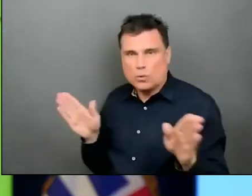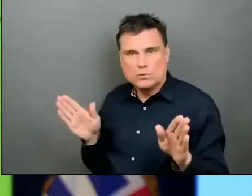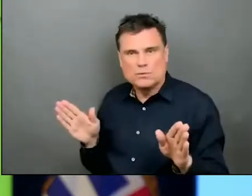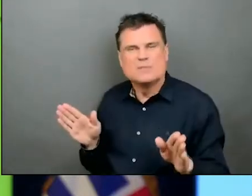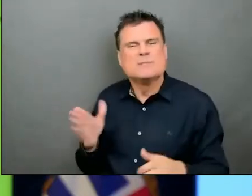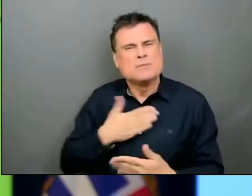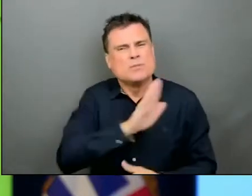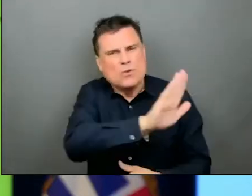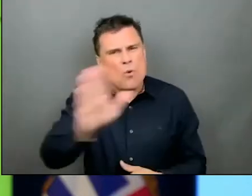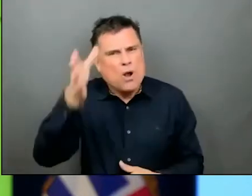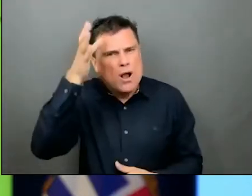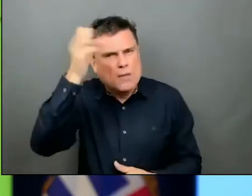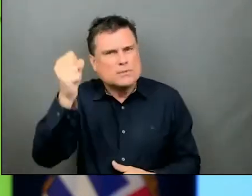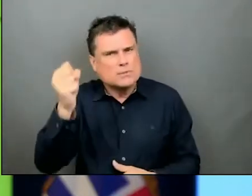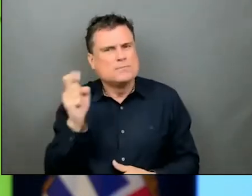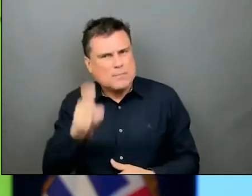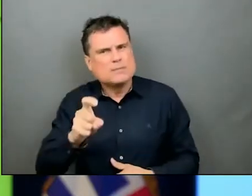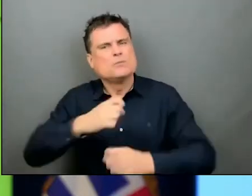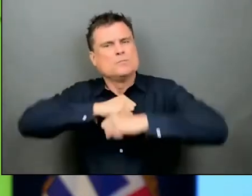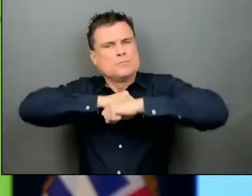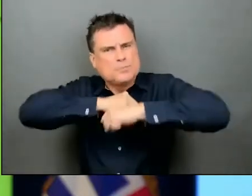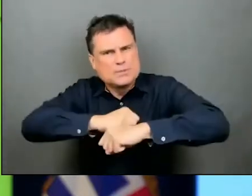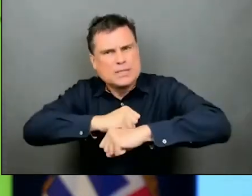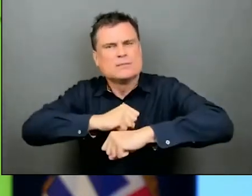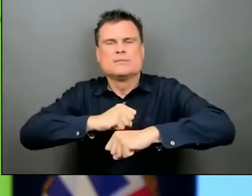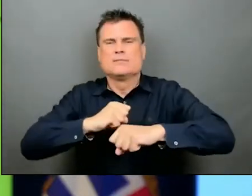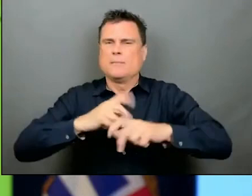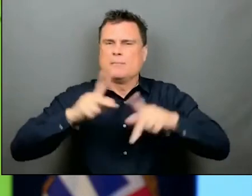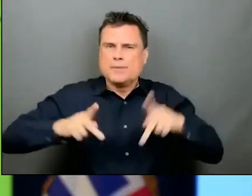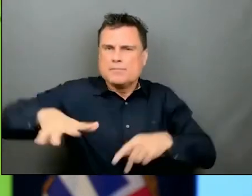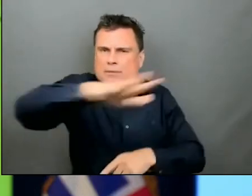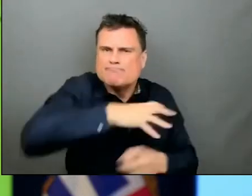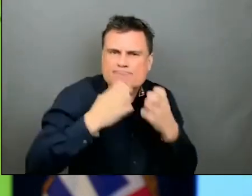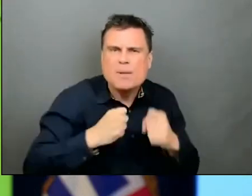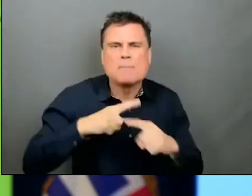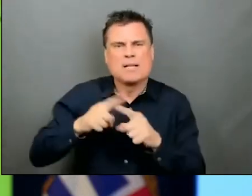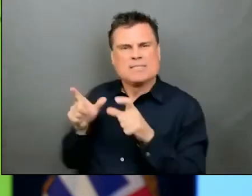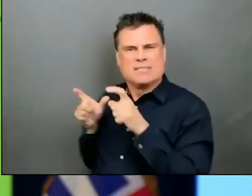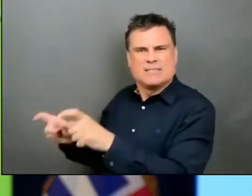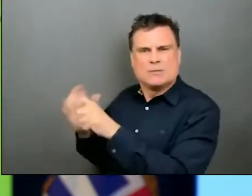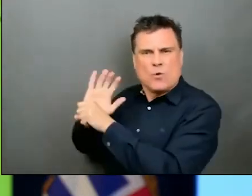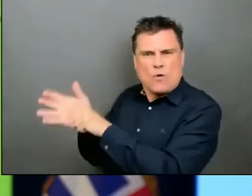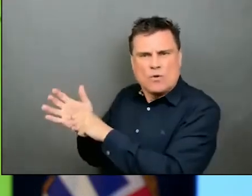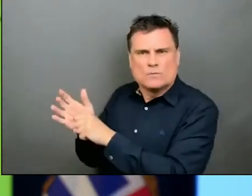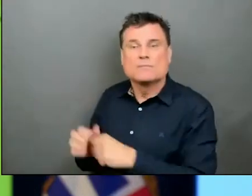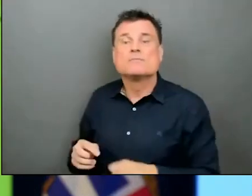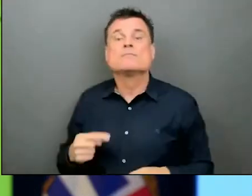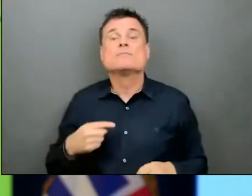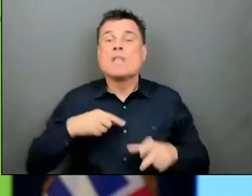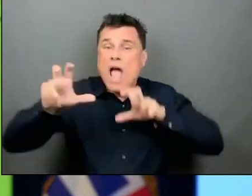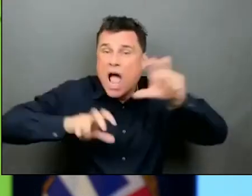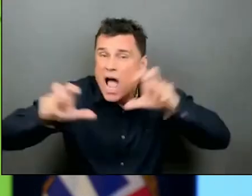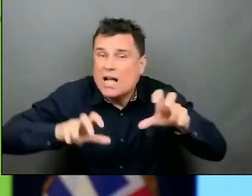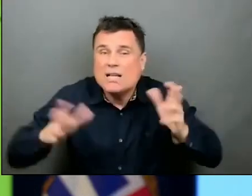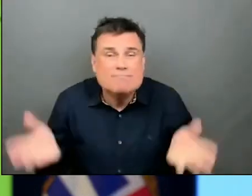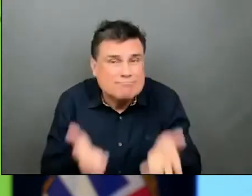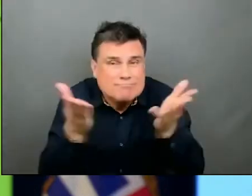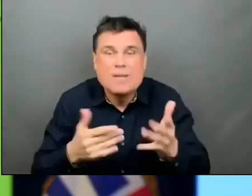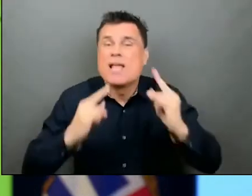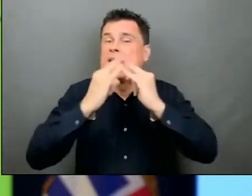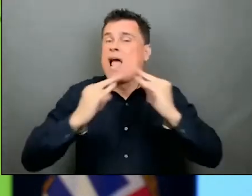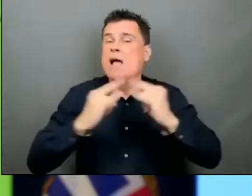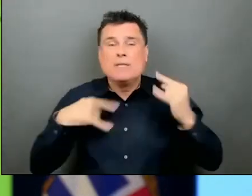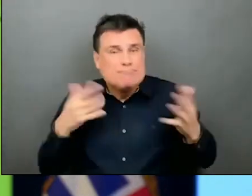protect us all from further spread. So go hiking, go camping, but do